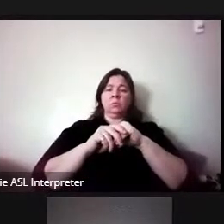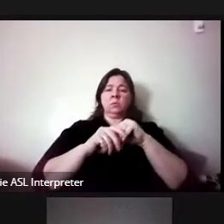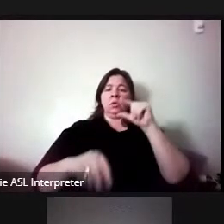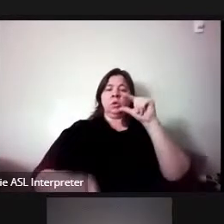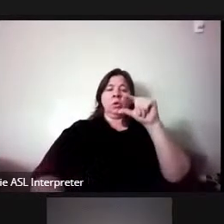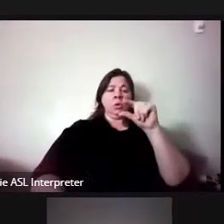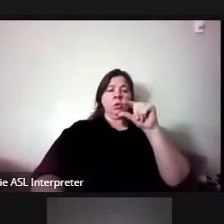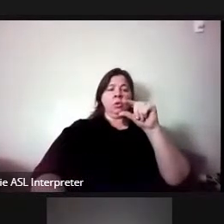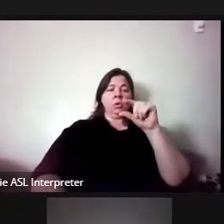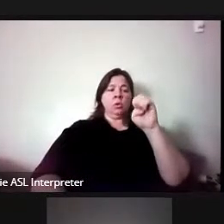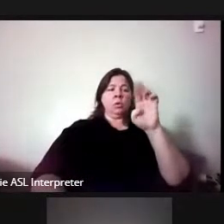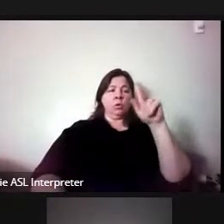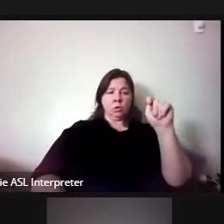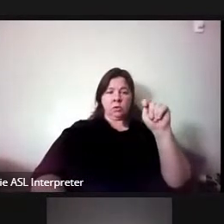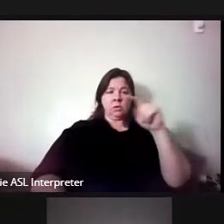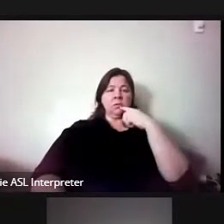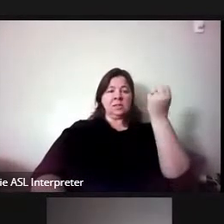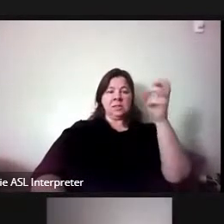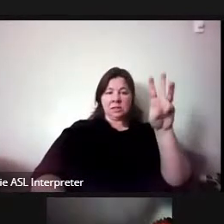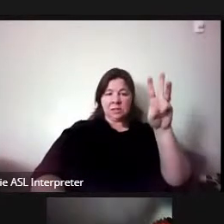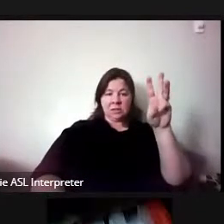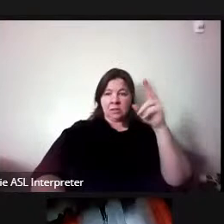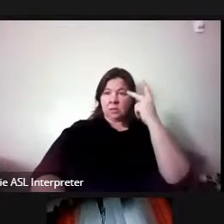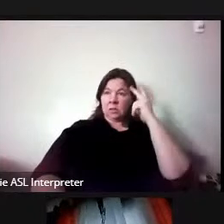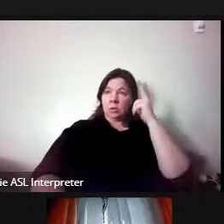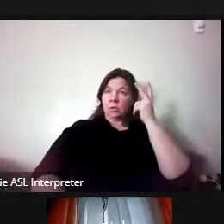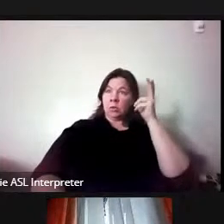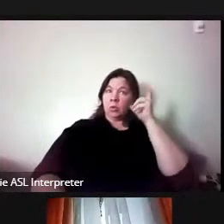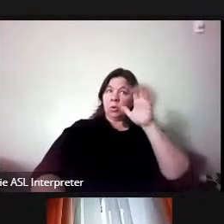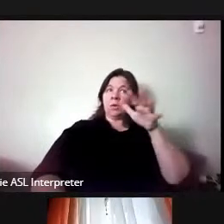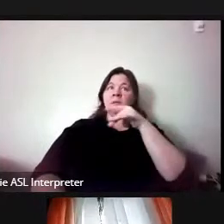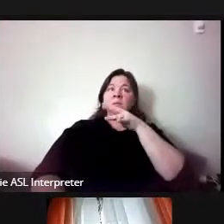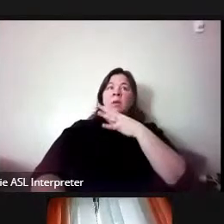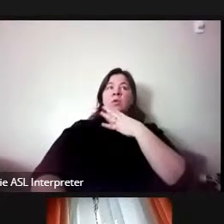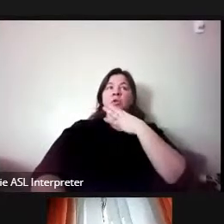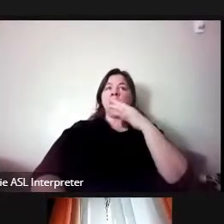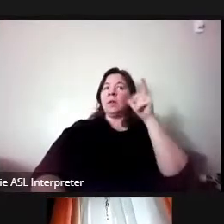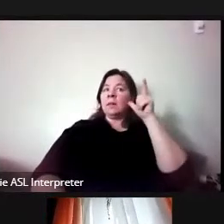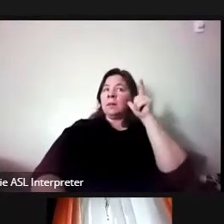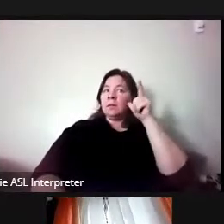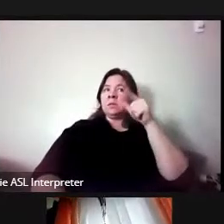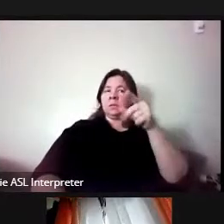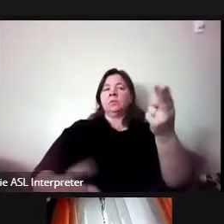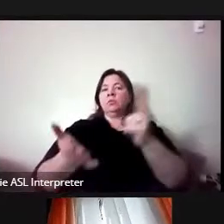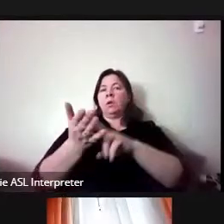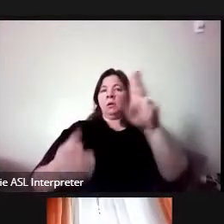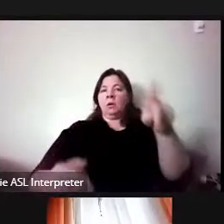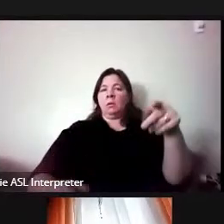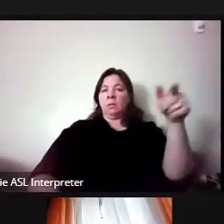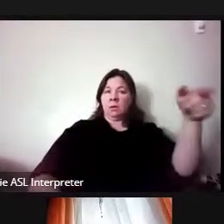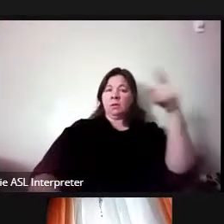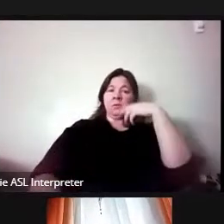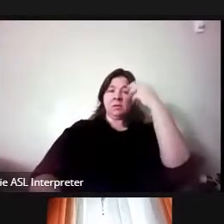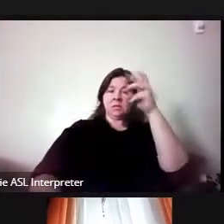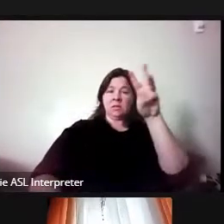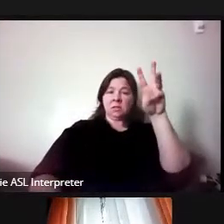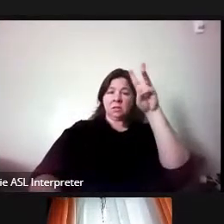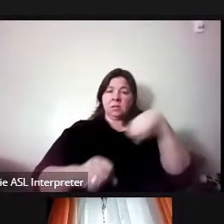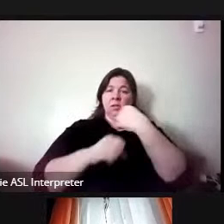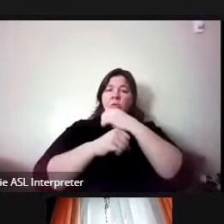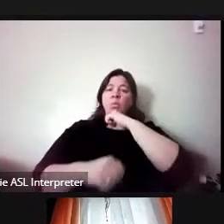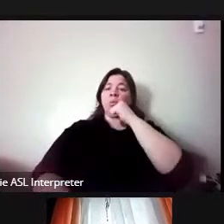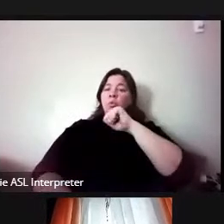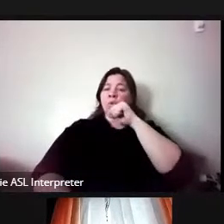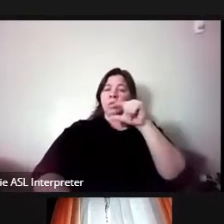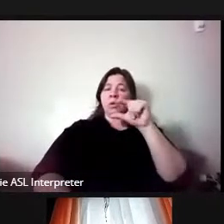Gert, 16 years old, saw it once he heard his mother listening to. So we have all these people that have heard the